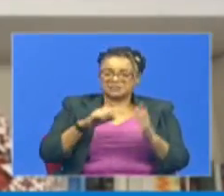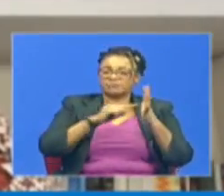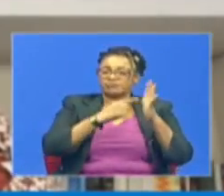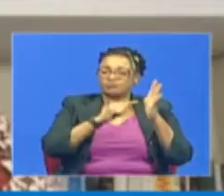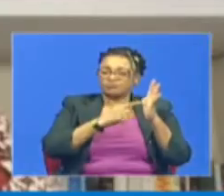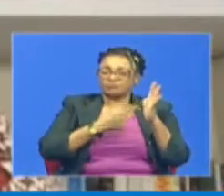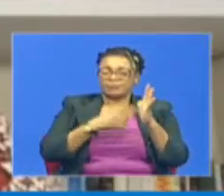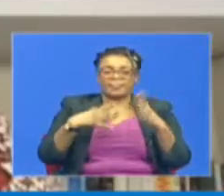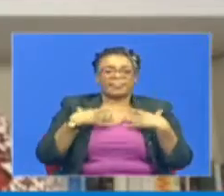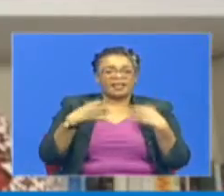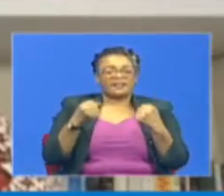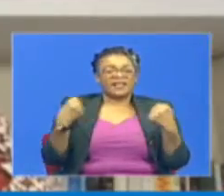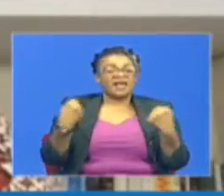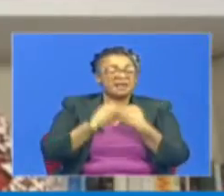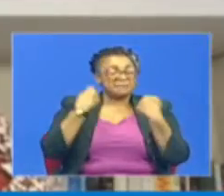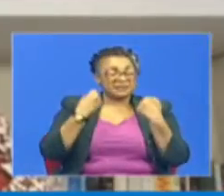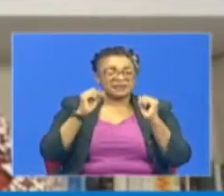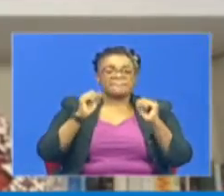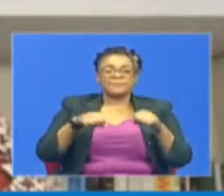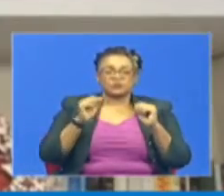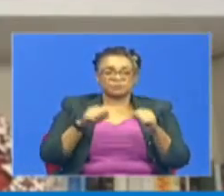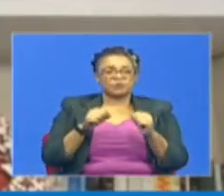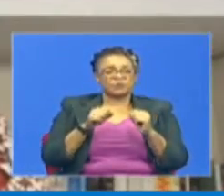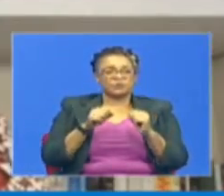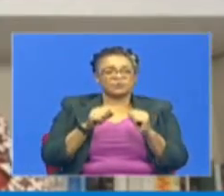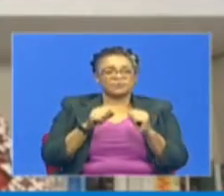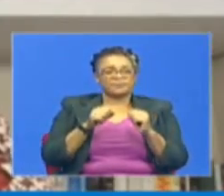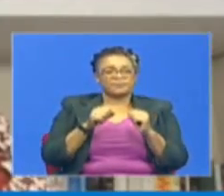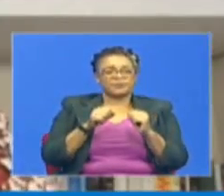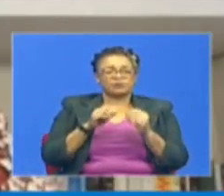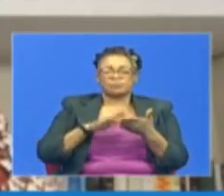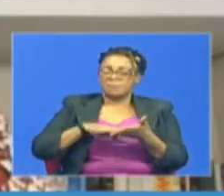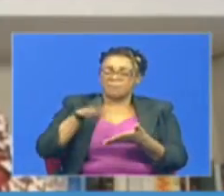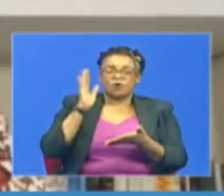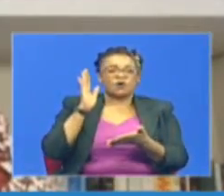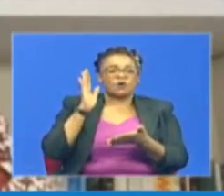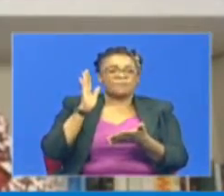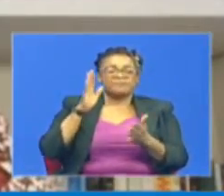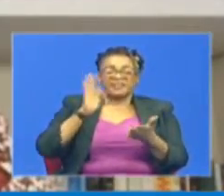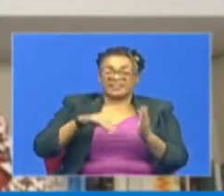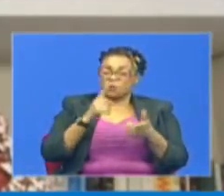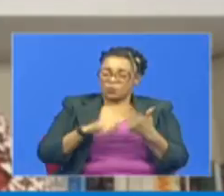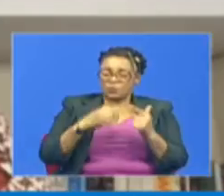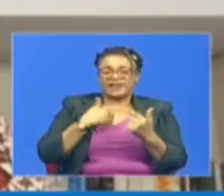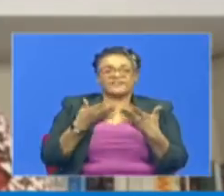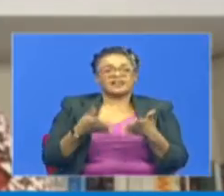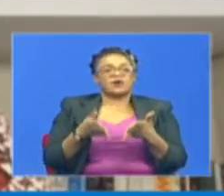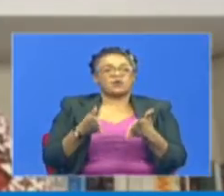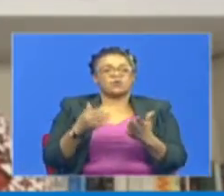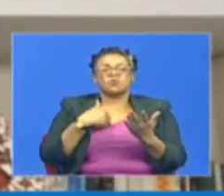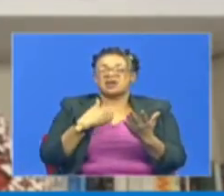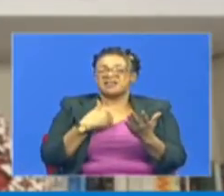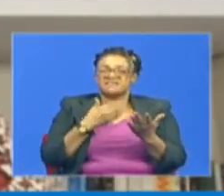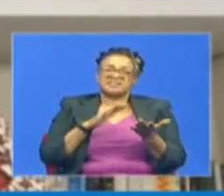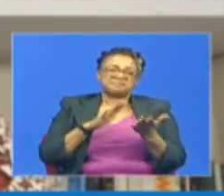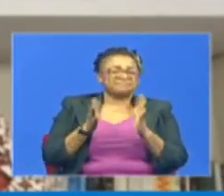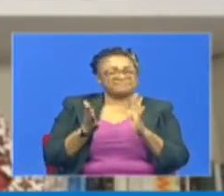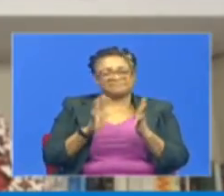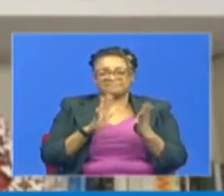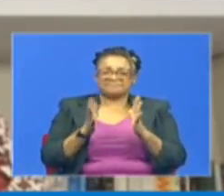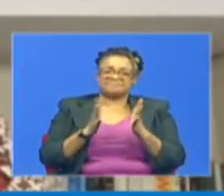impact would have been even greater than what we have now. We have a bit under